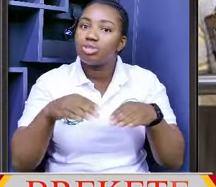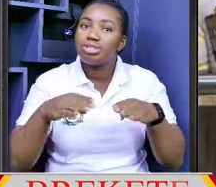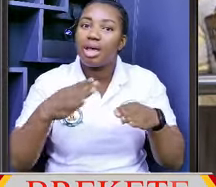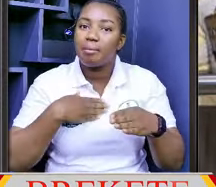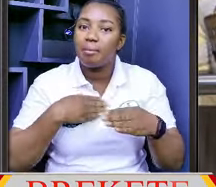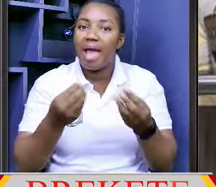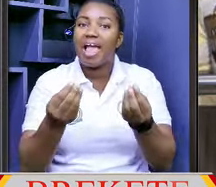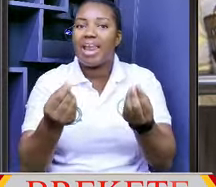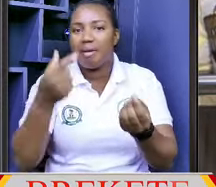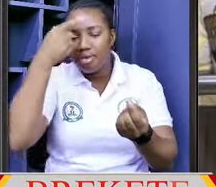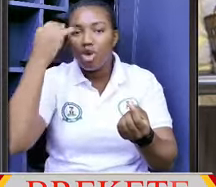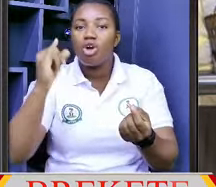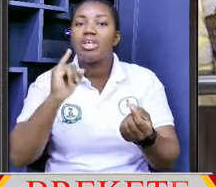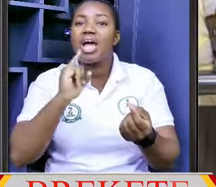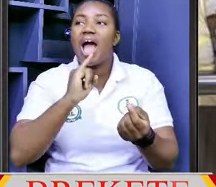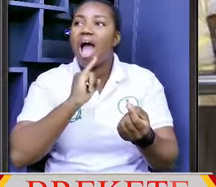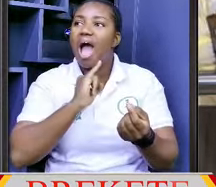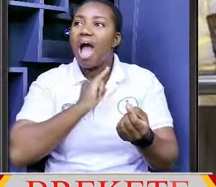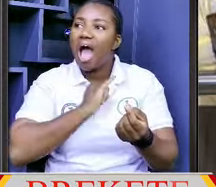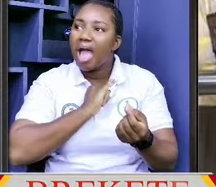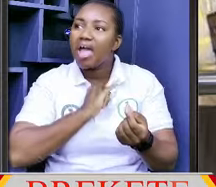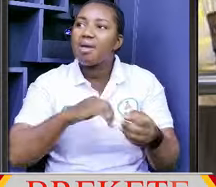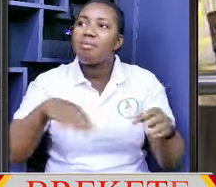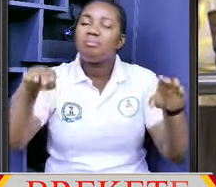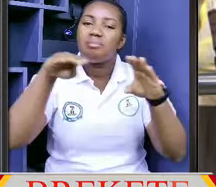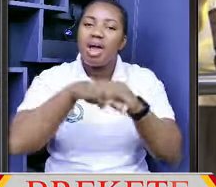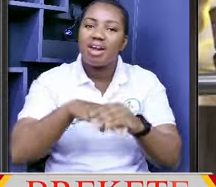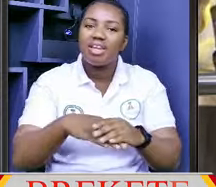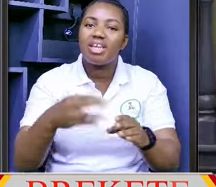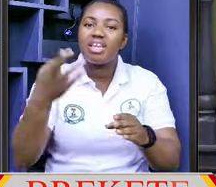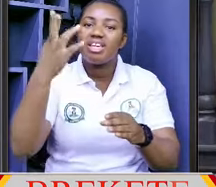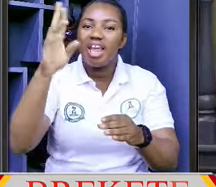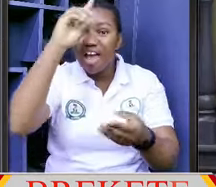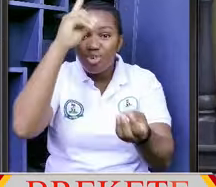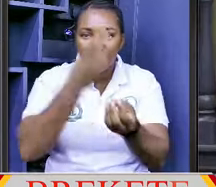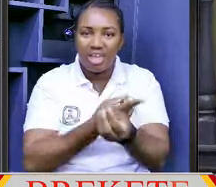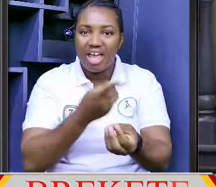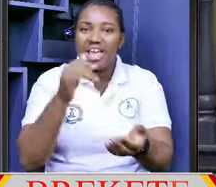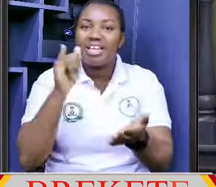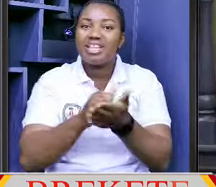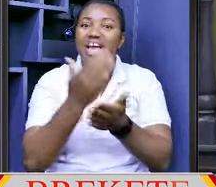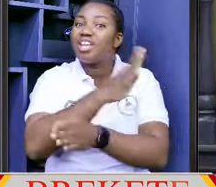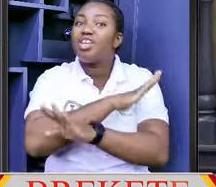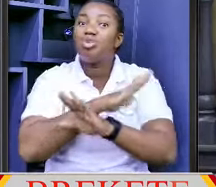Yes. Their daughter. That they don't value. That they don't consider as a human